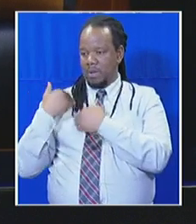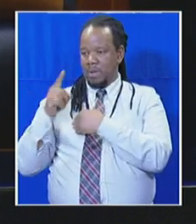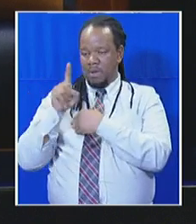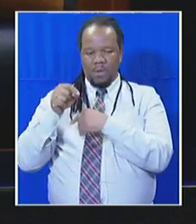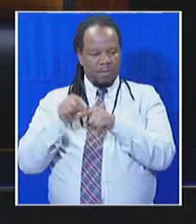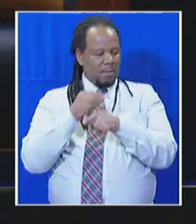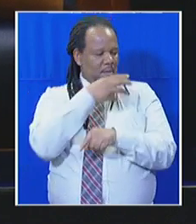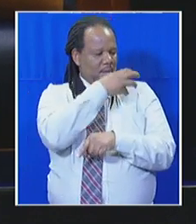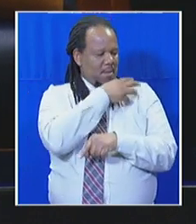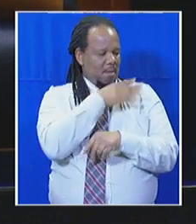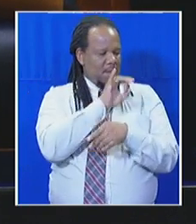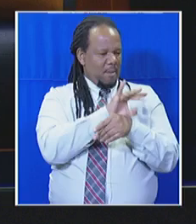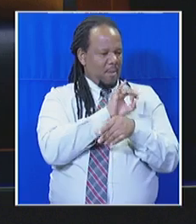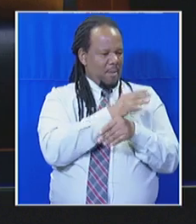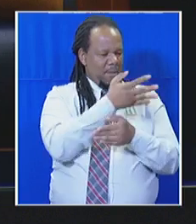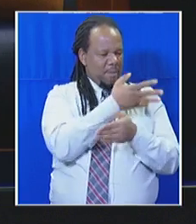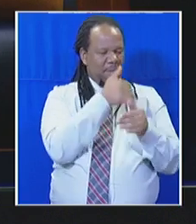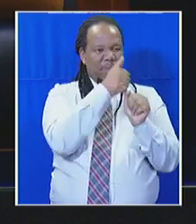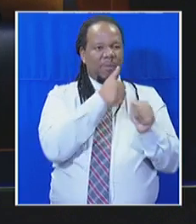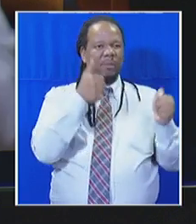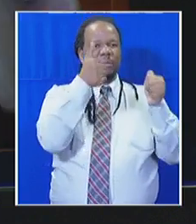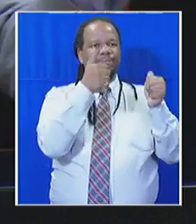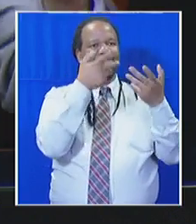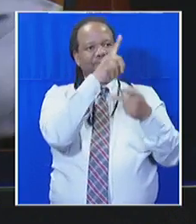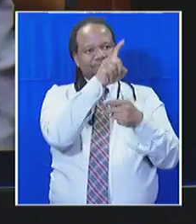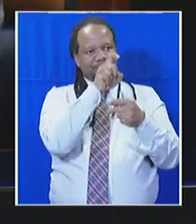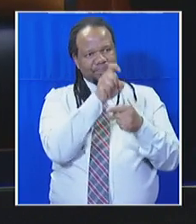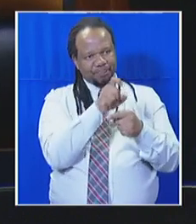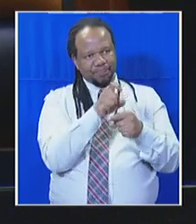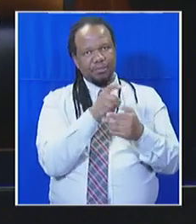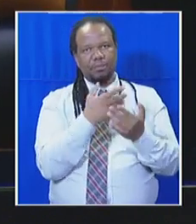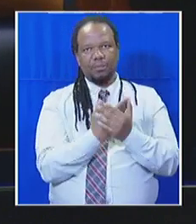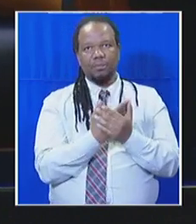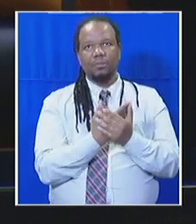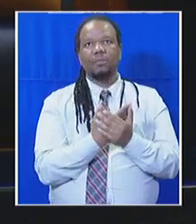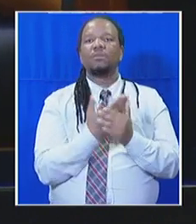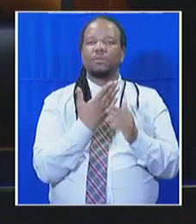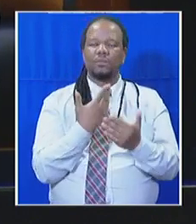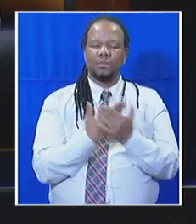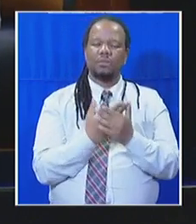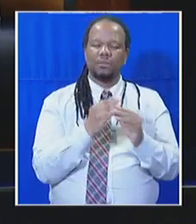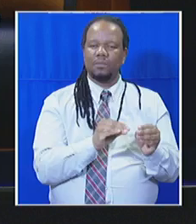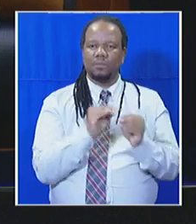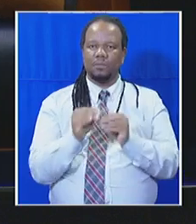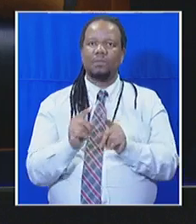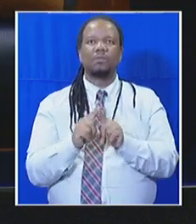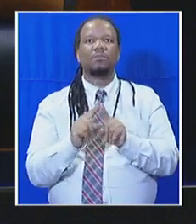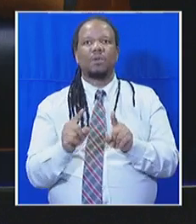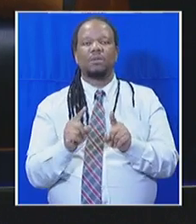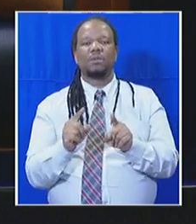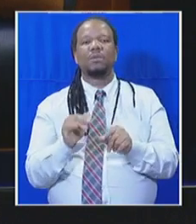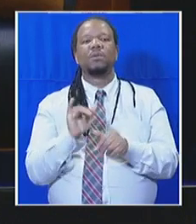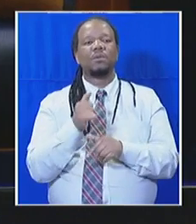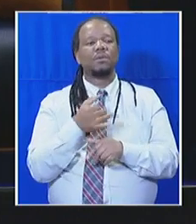minister, consultation with the whips of parties that the question should stand over, then that could have been done, but the two questions have now been